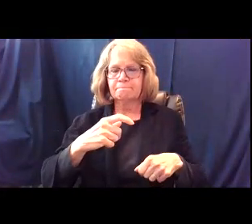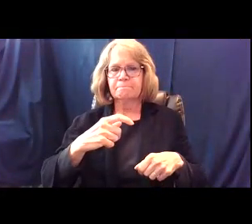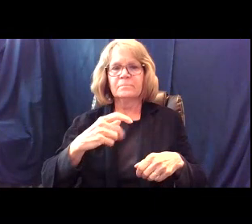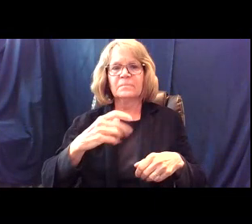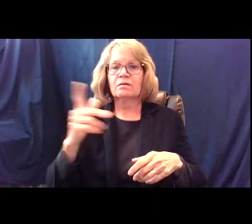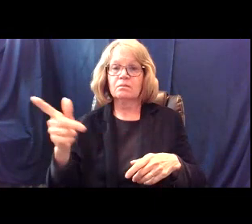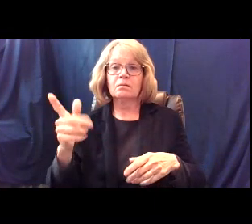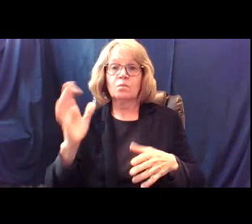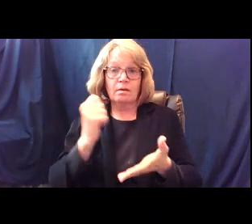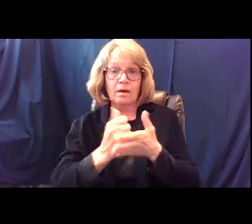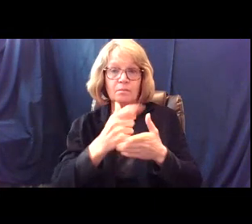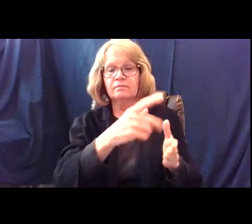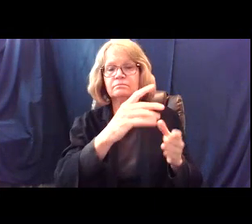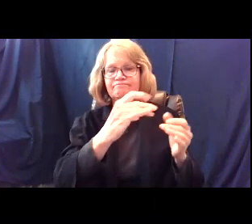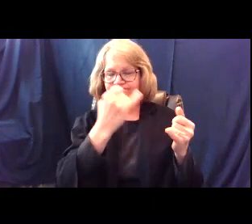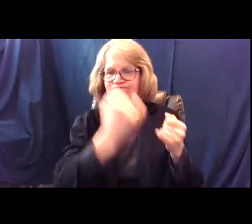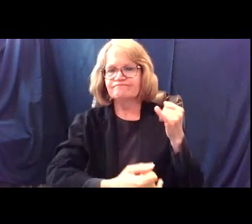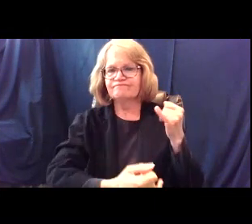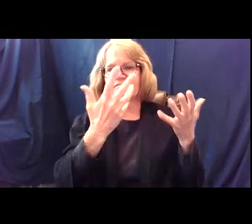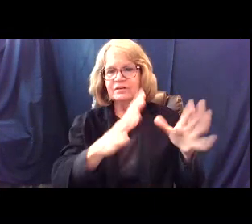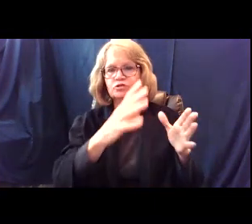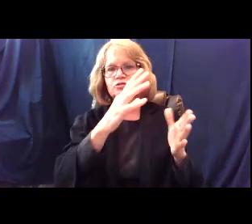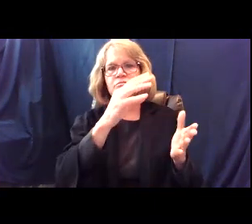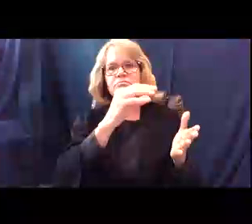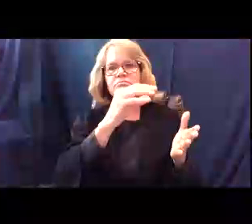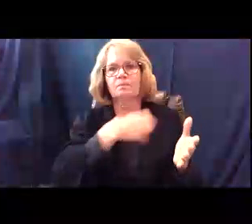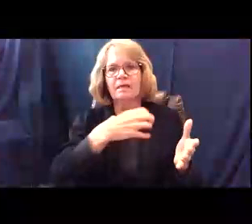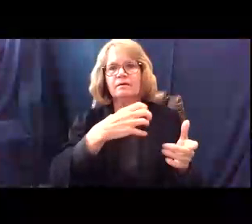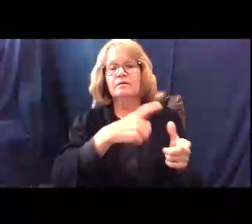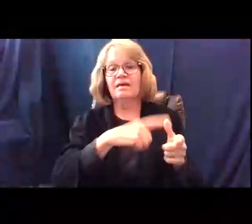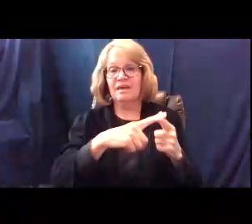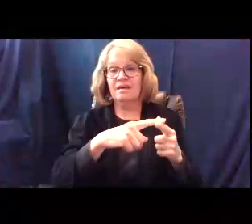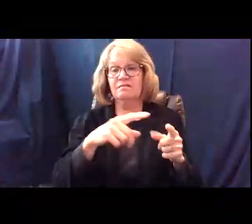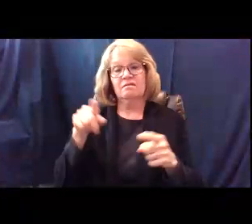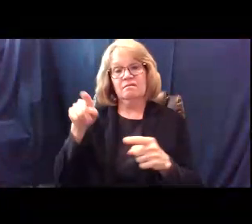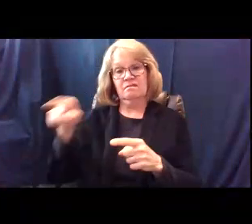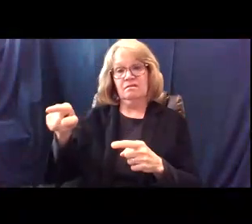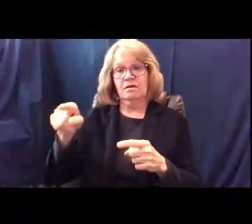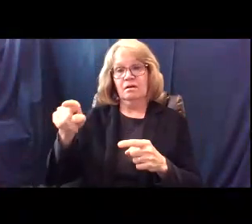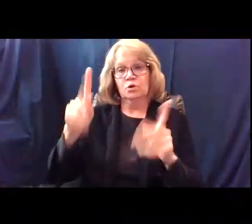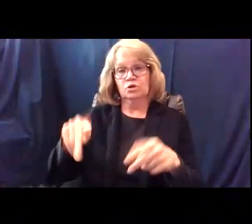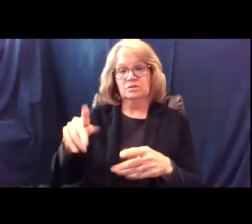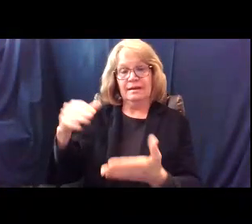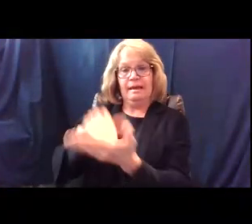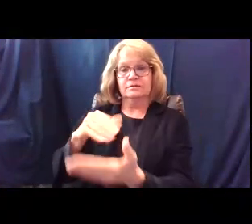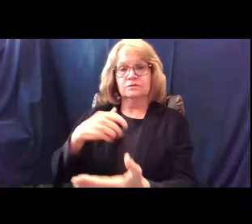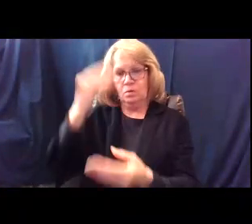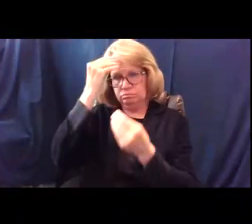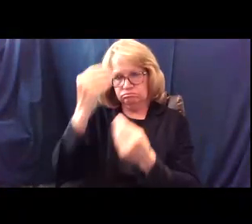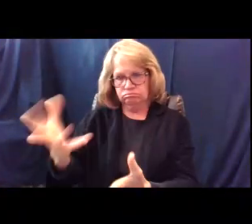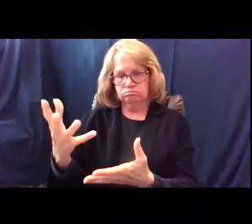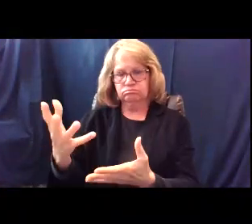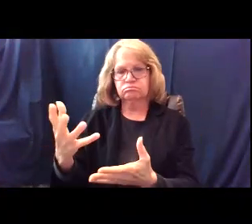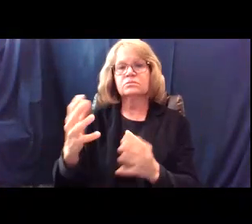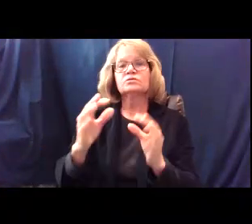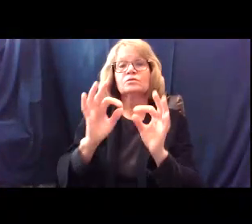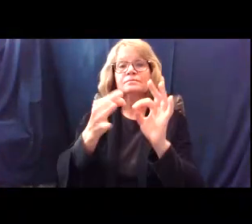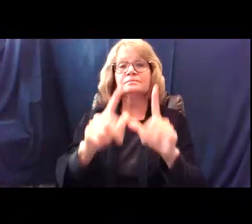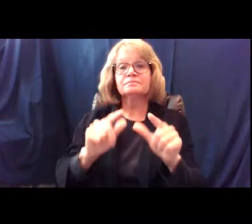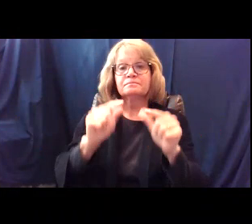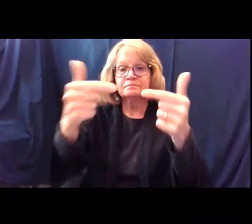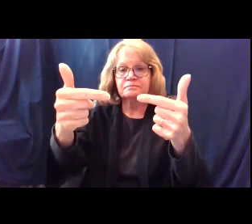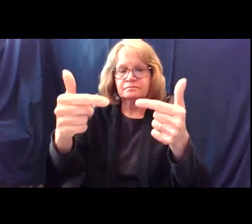to finalize their complaint, and then the person who is filed against will be notified. So in PHRC